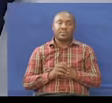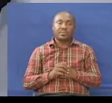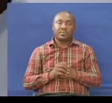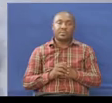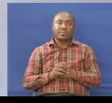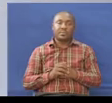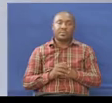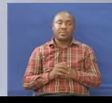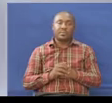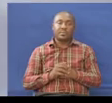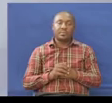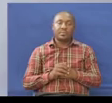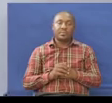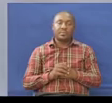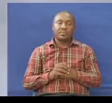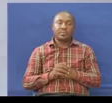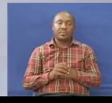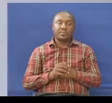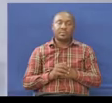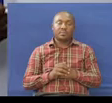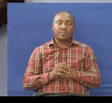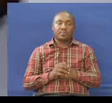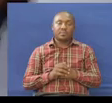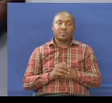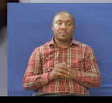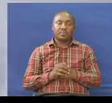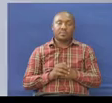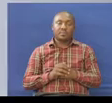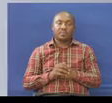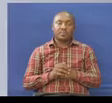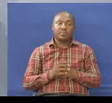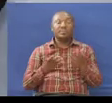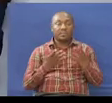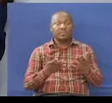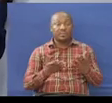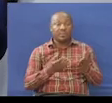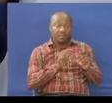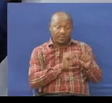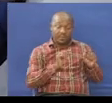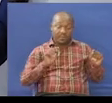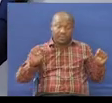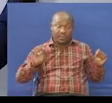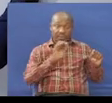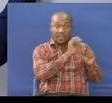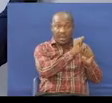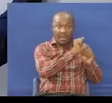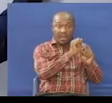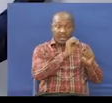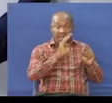numbers. These are, like this one, these are